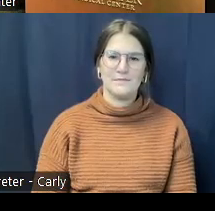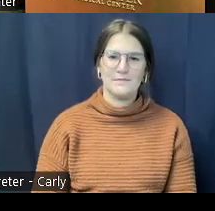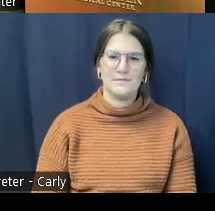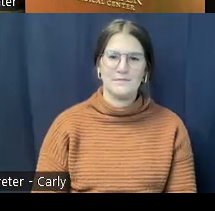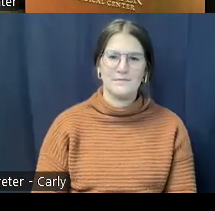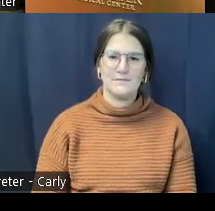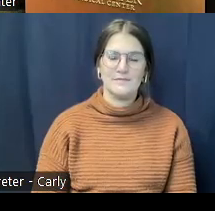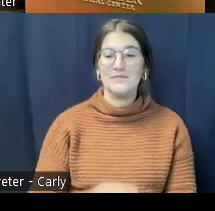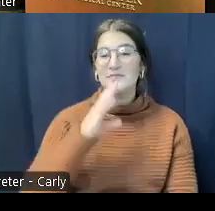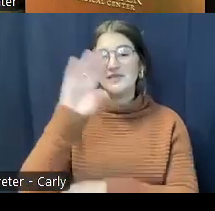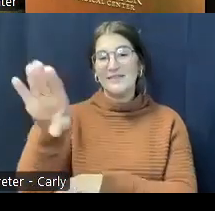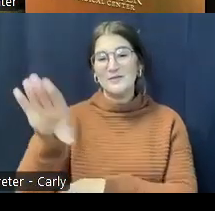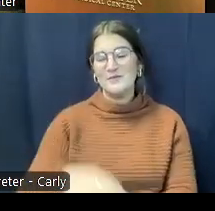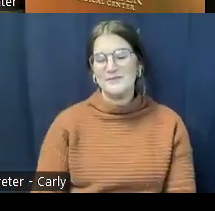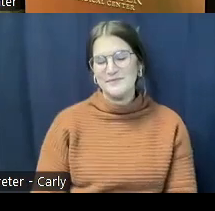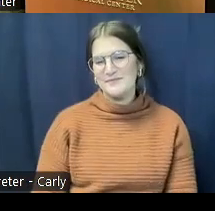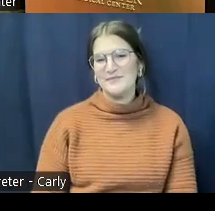Good afternoon.